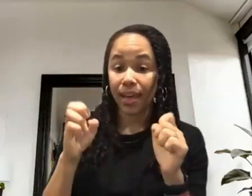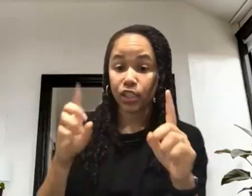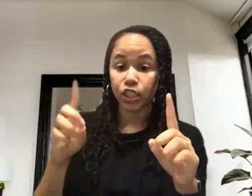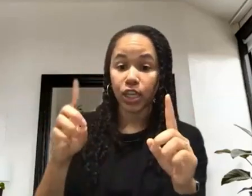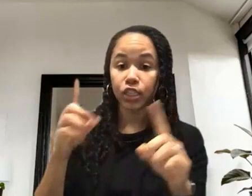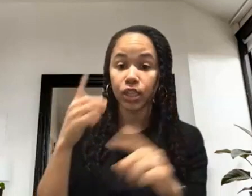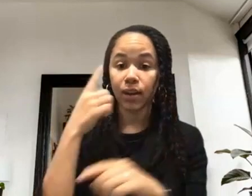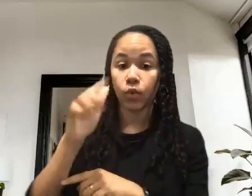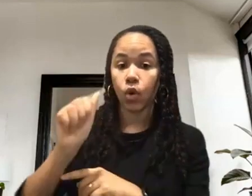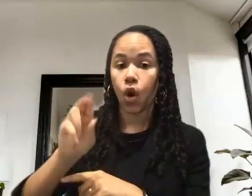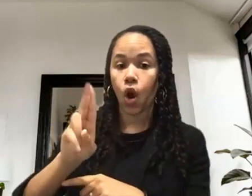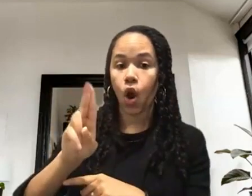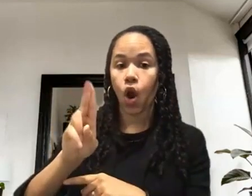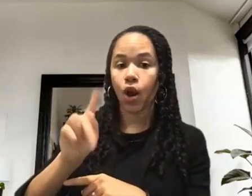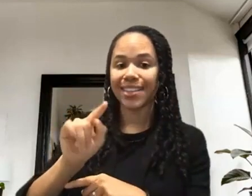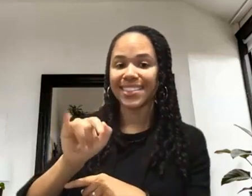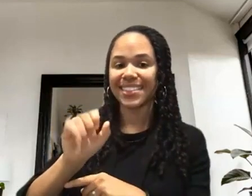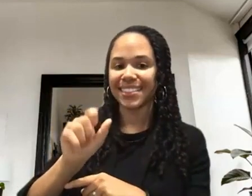autistic